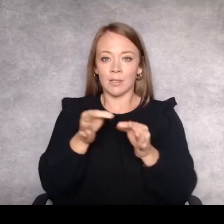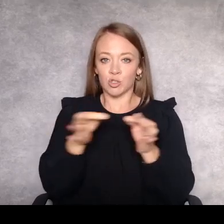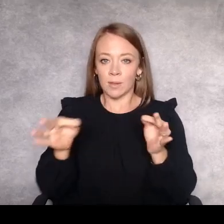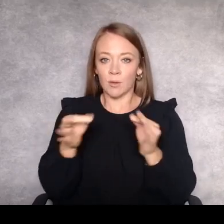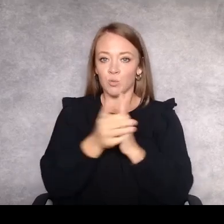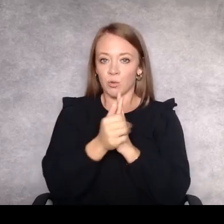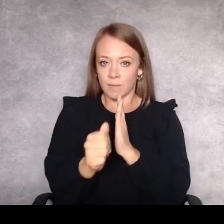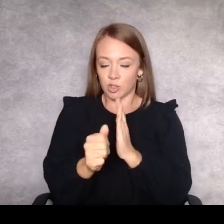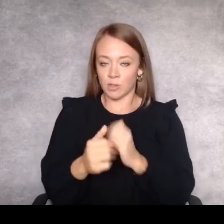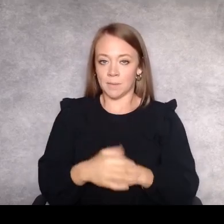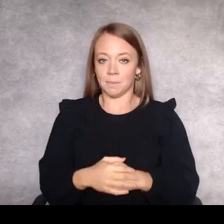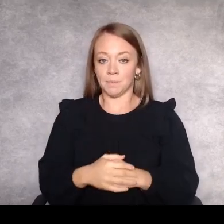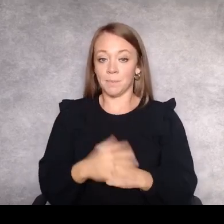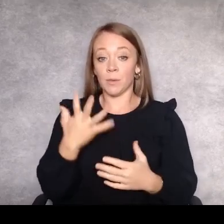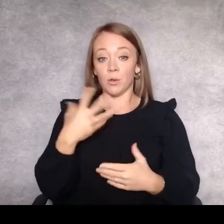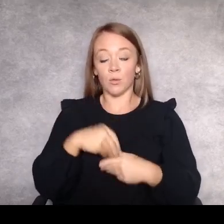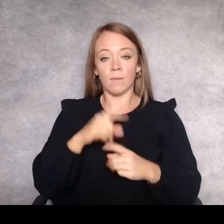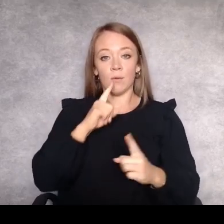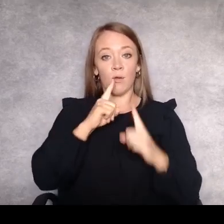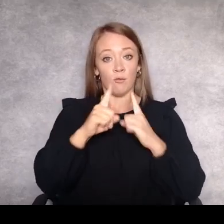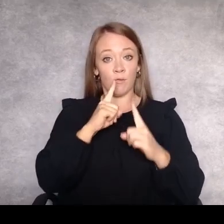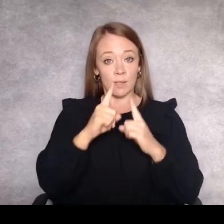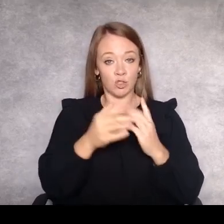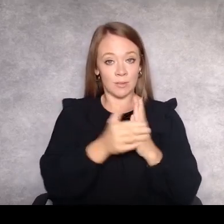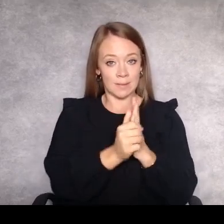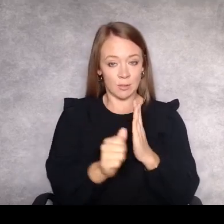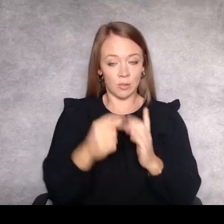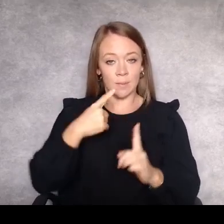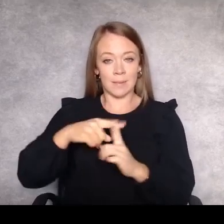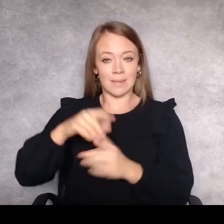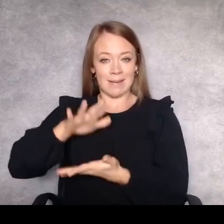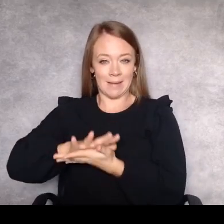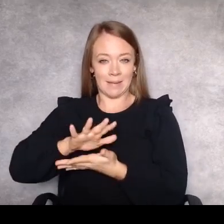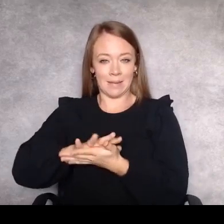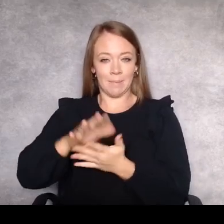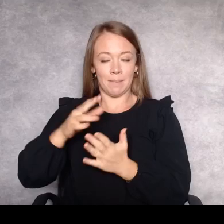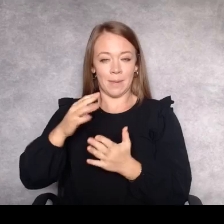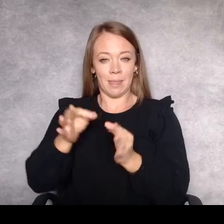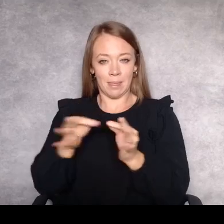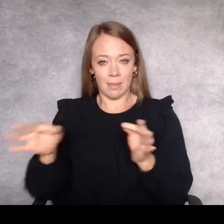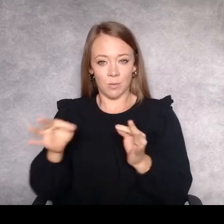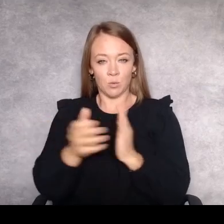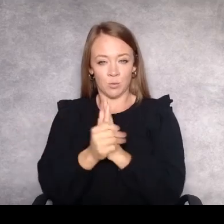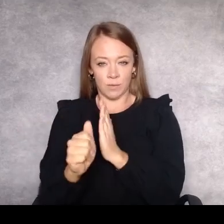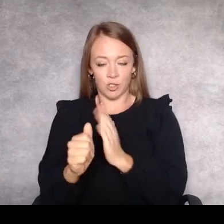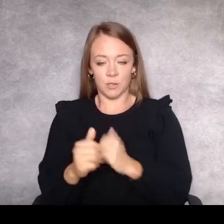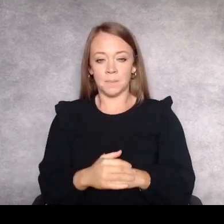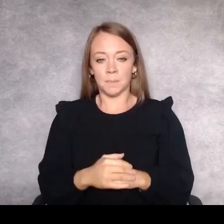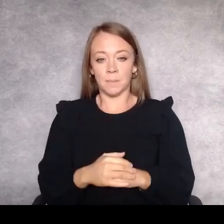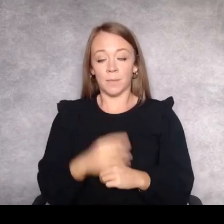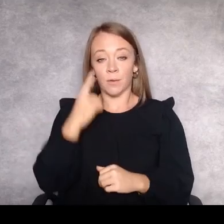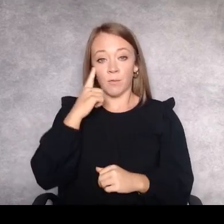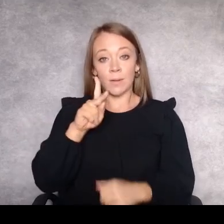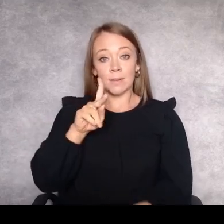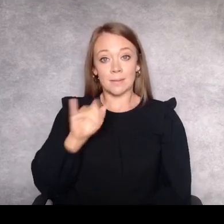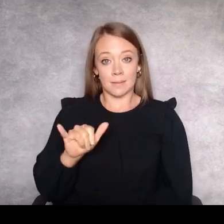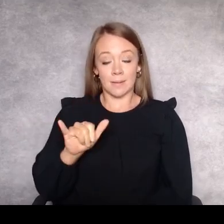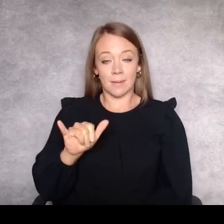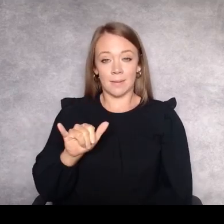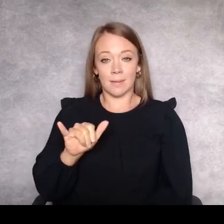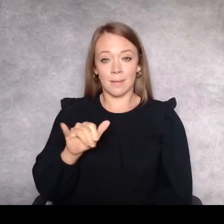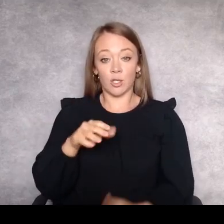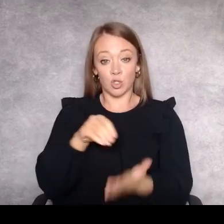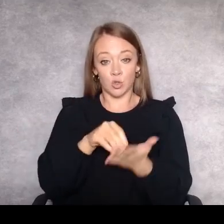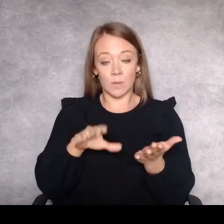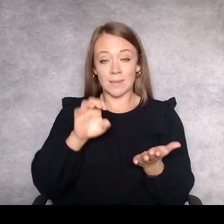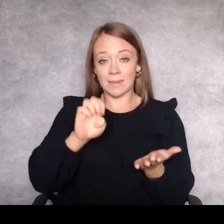language proficiency, including conversational skills and academic language proficiency. In Kentucky,